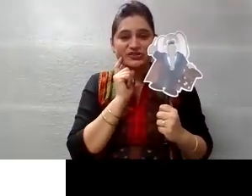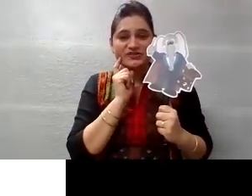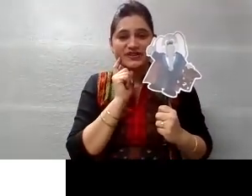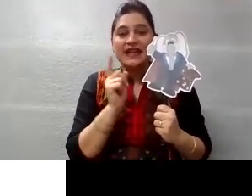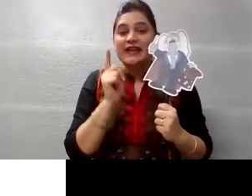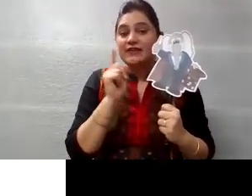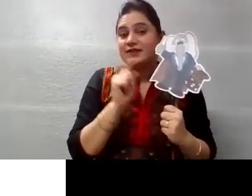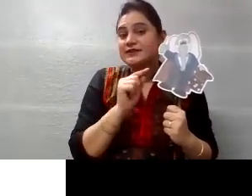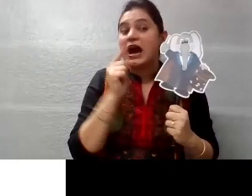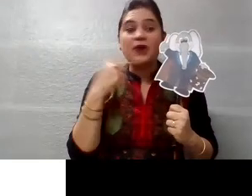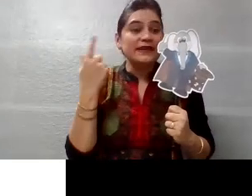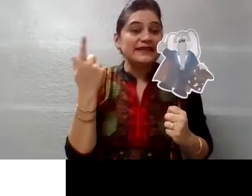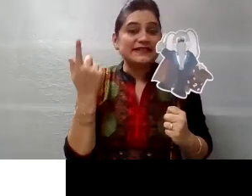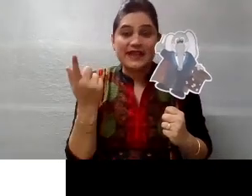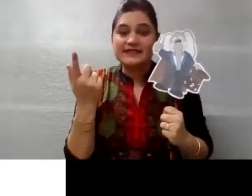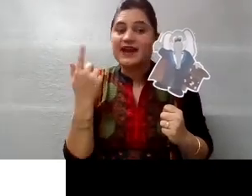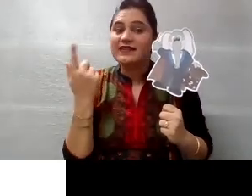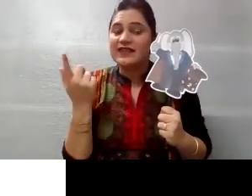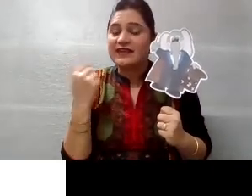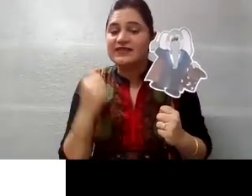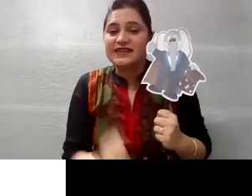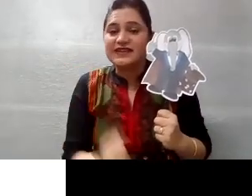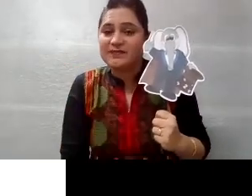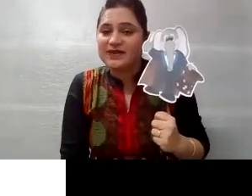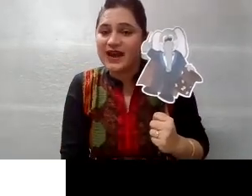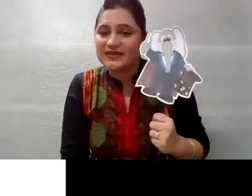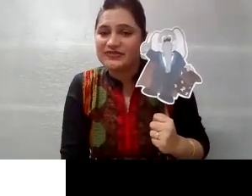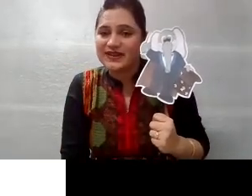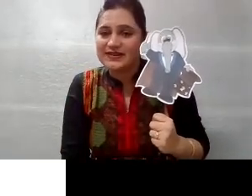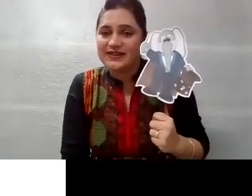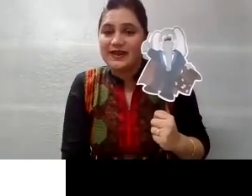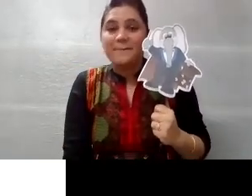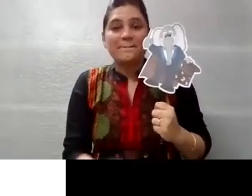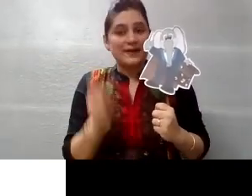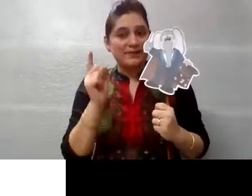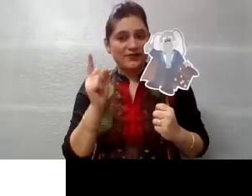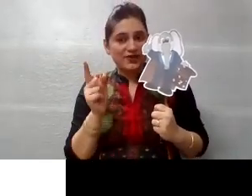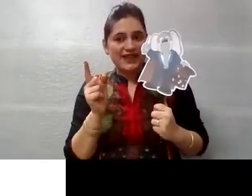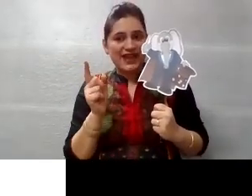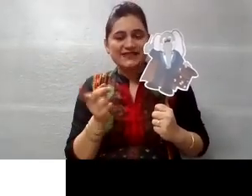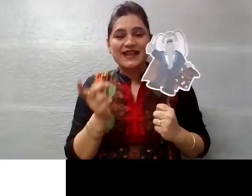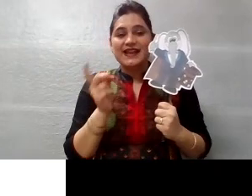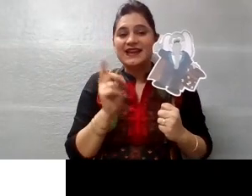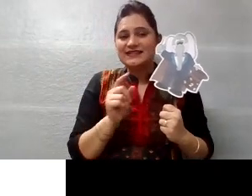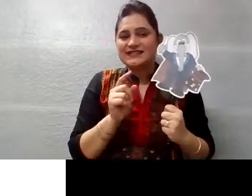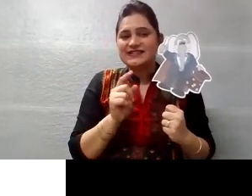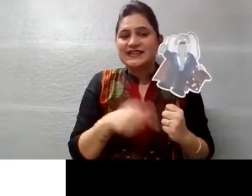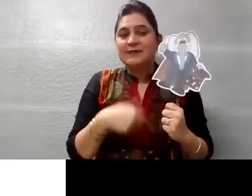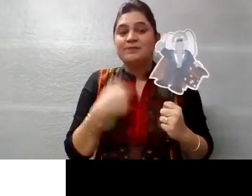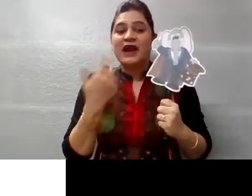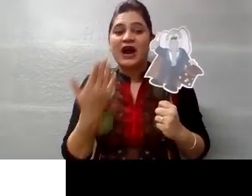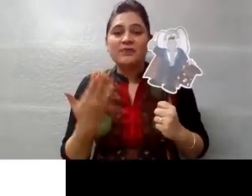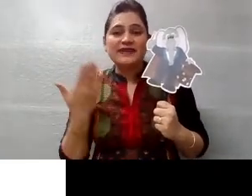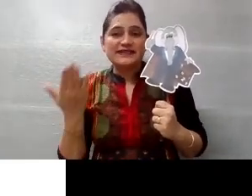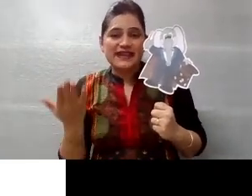remember children, how many tens are there in the number 100? But before that, let us